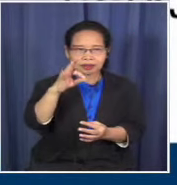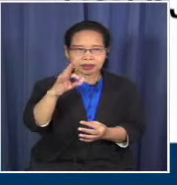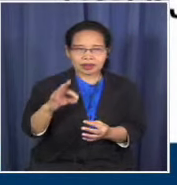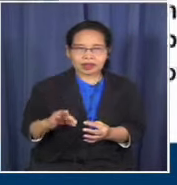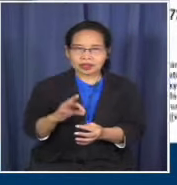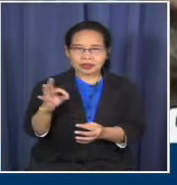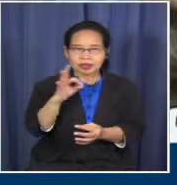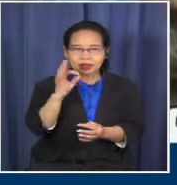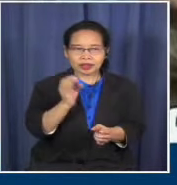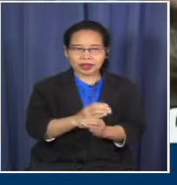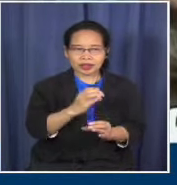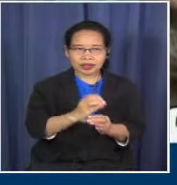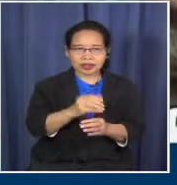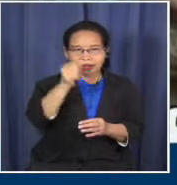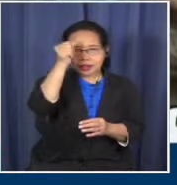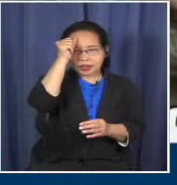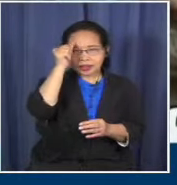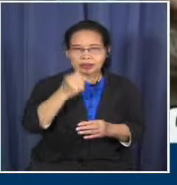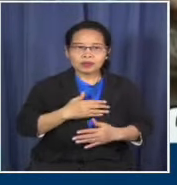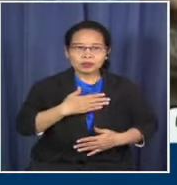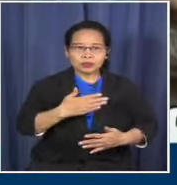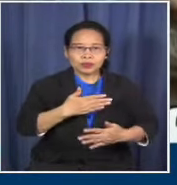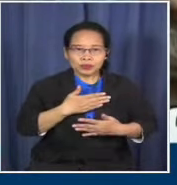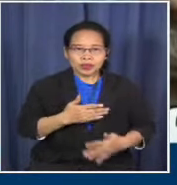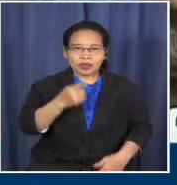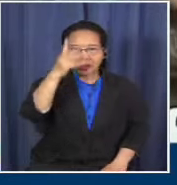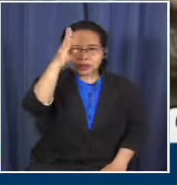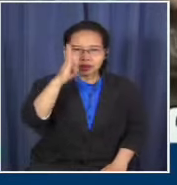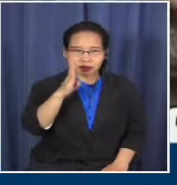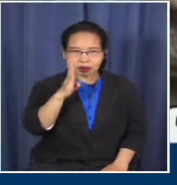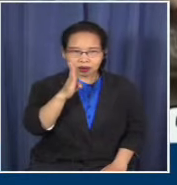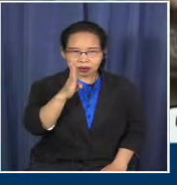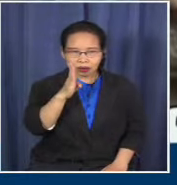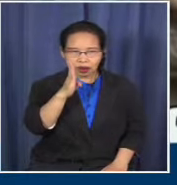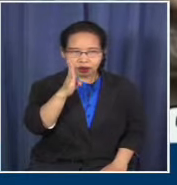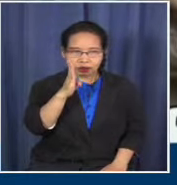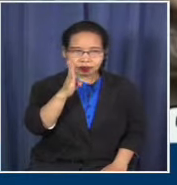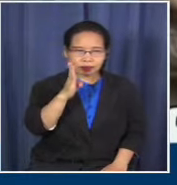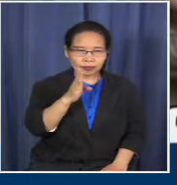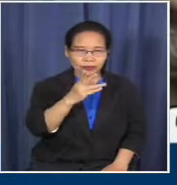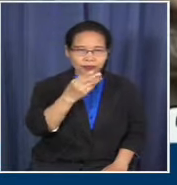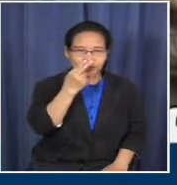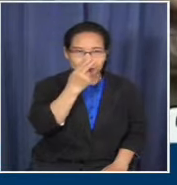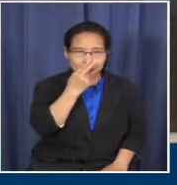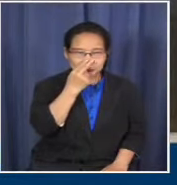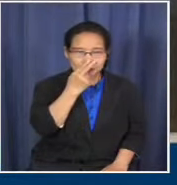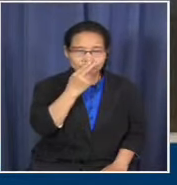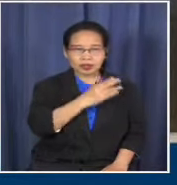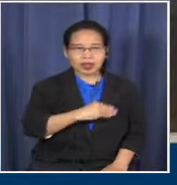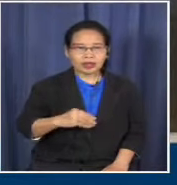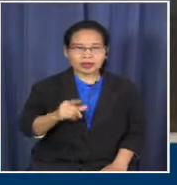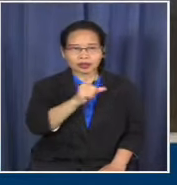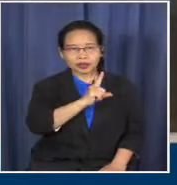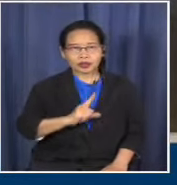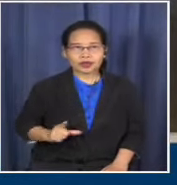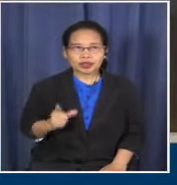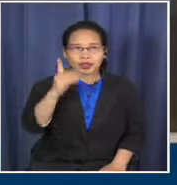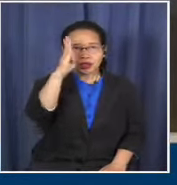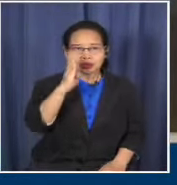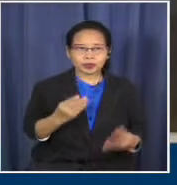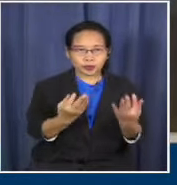In other translations, it is a spirit. When Adam was created, God breathed into his